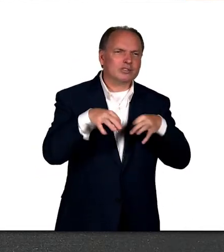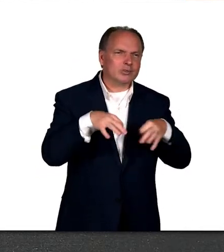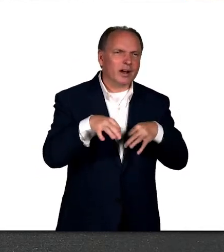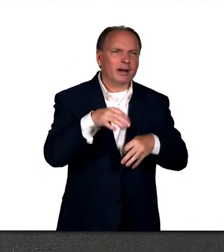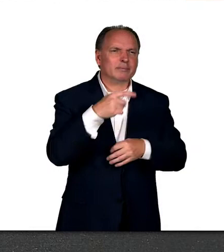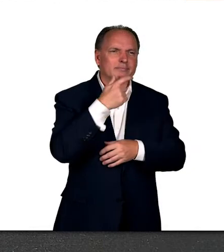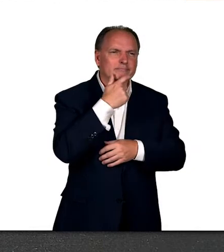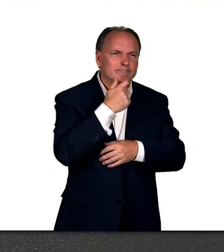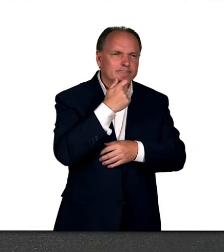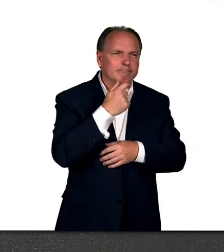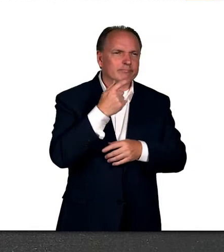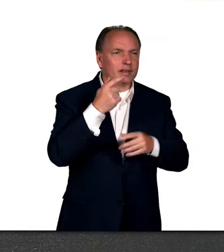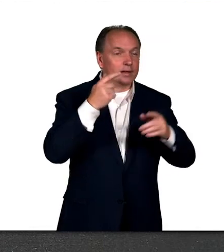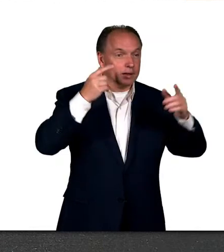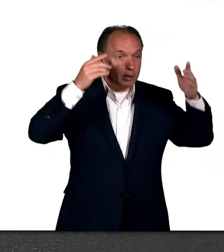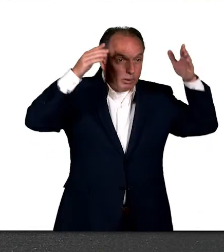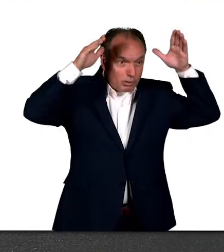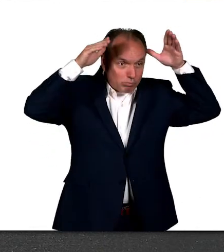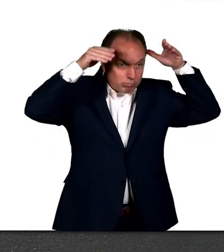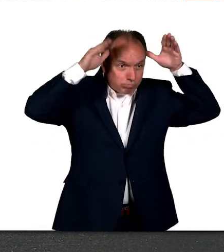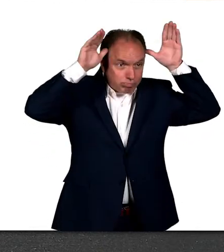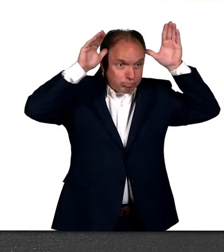describe this a little bit. Look at the ears.